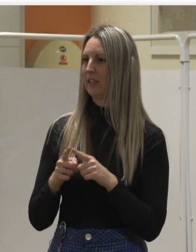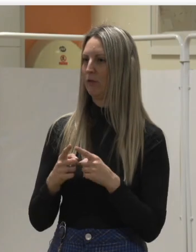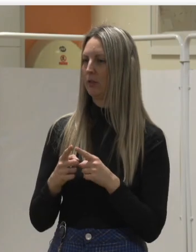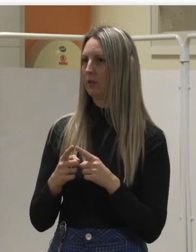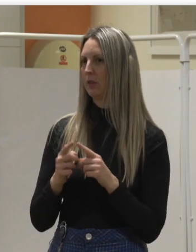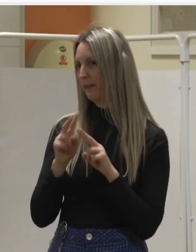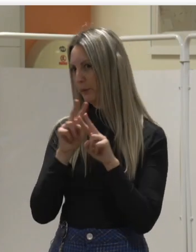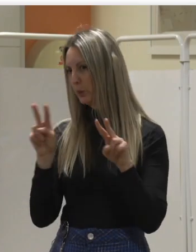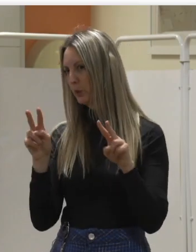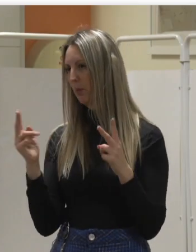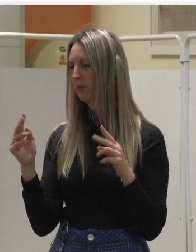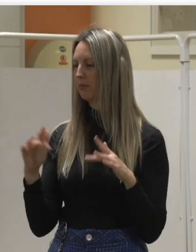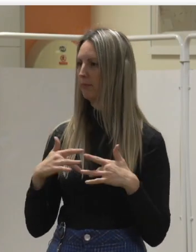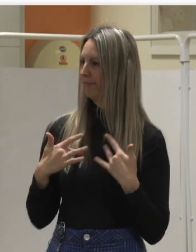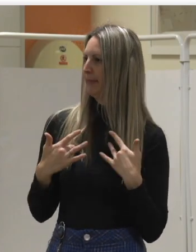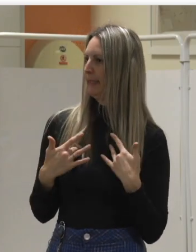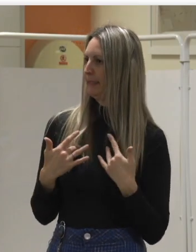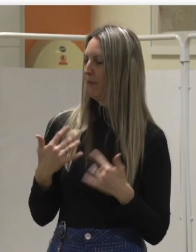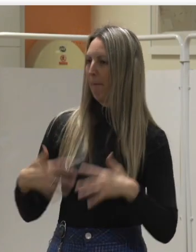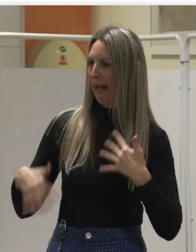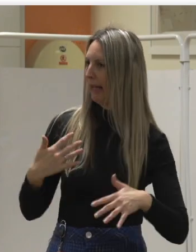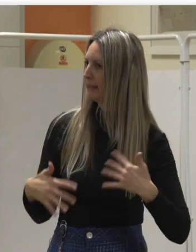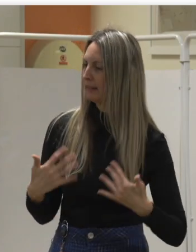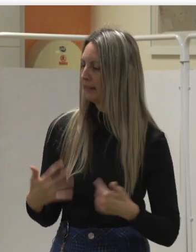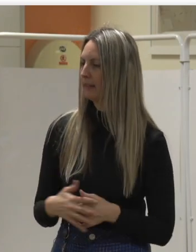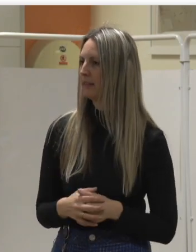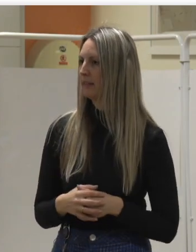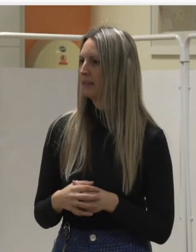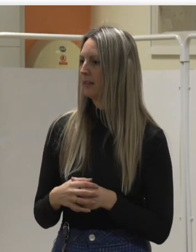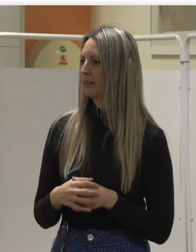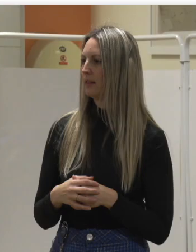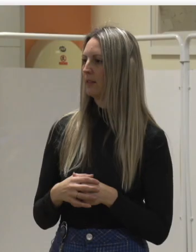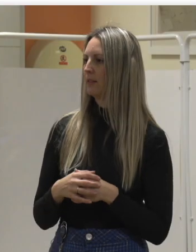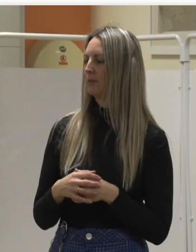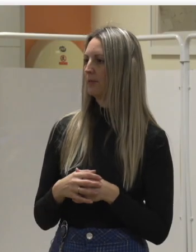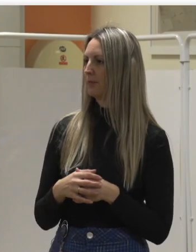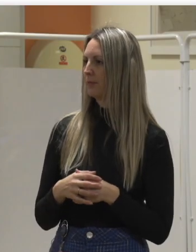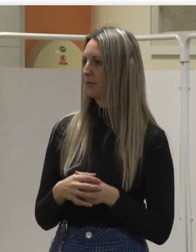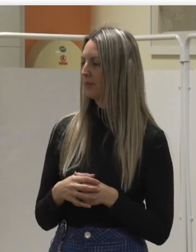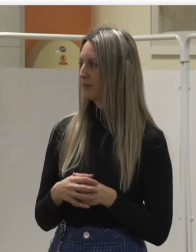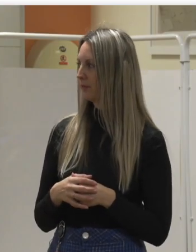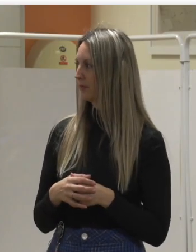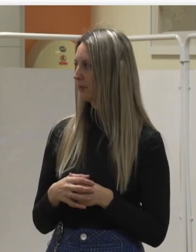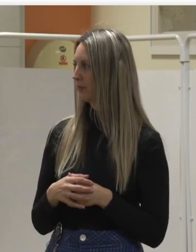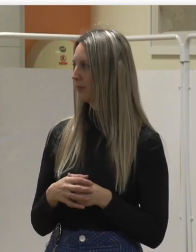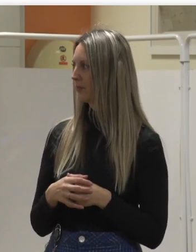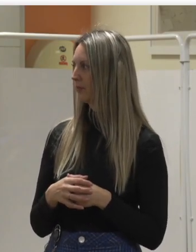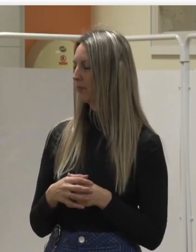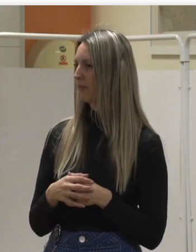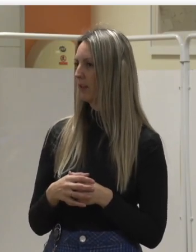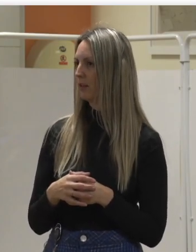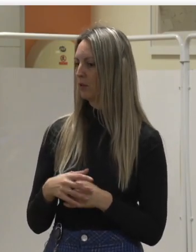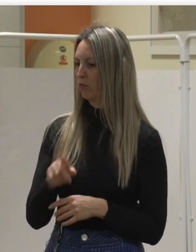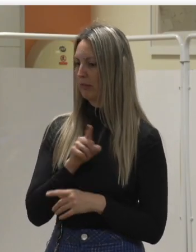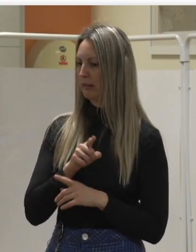chronic pain condition. However, not everybody with that genetic mutation will develop, but the reason behind that is,